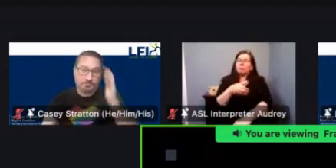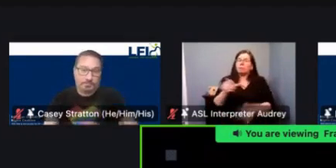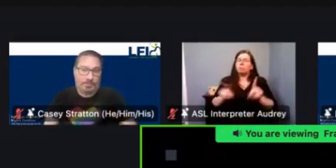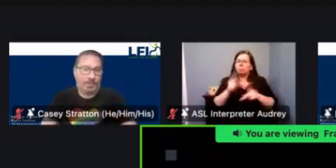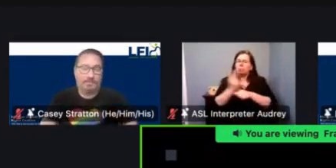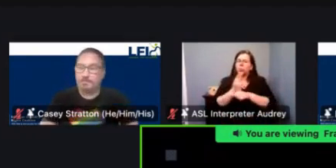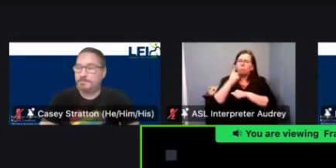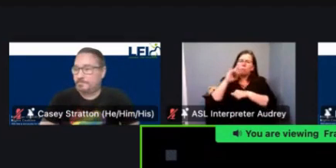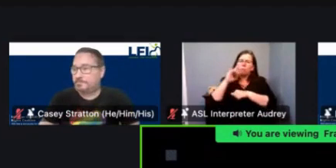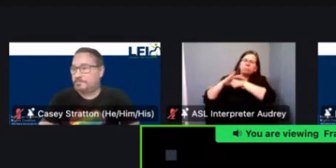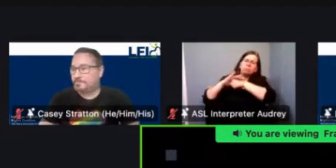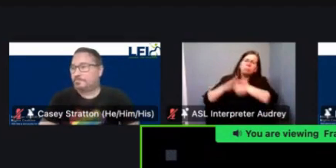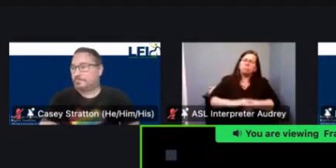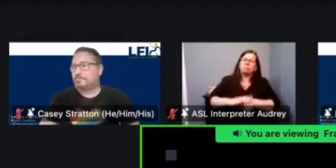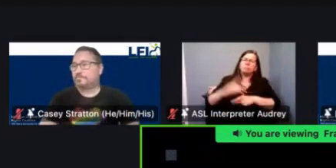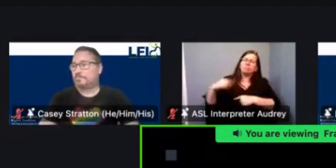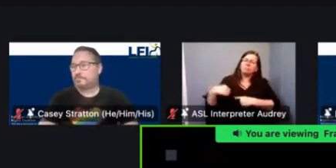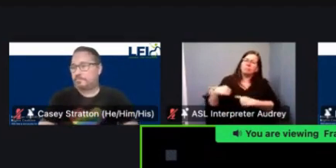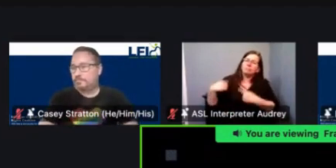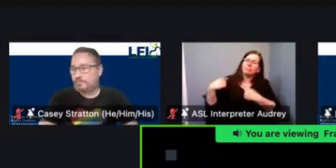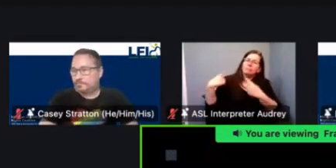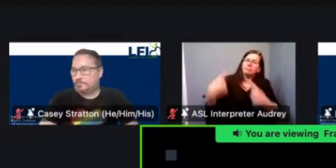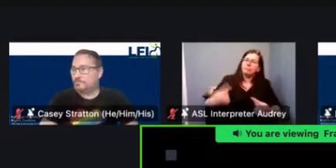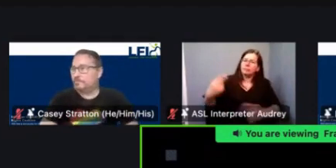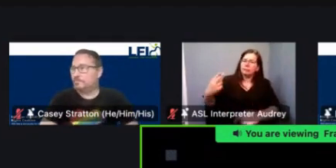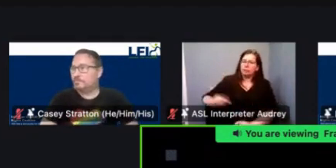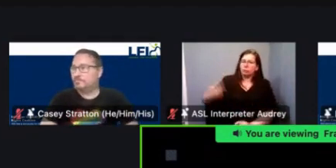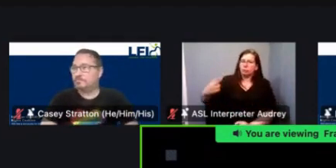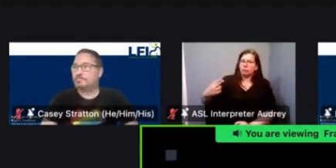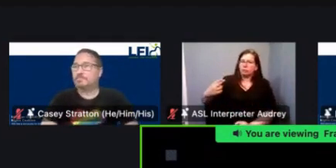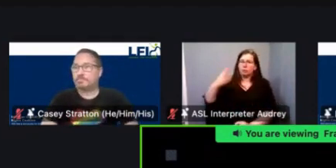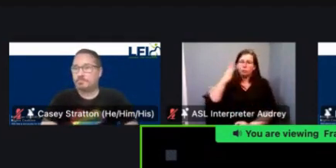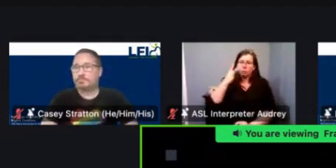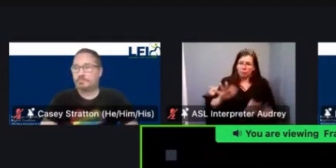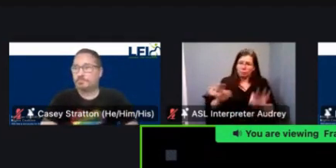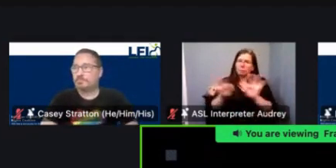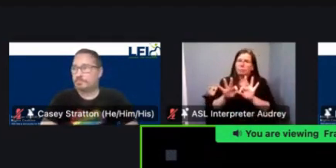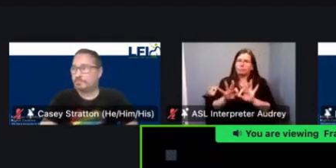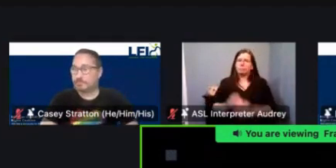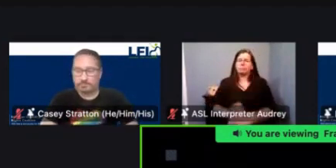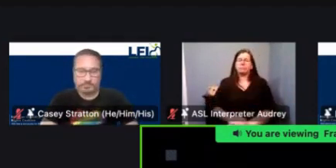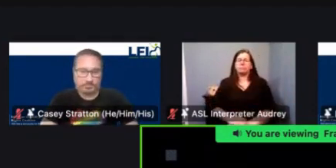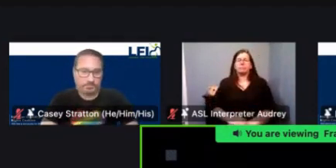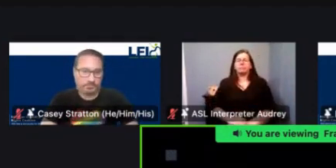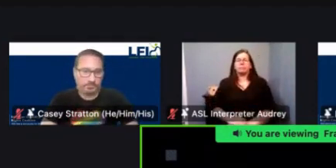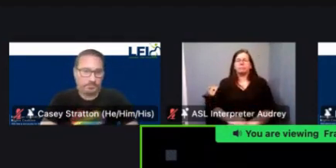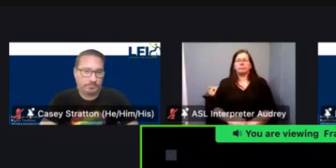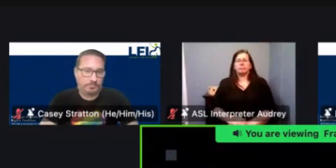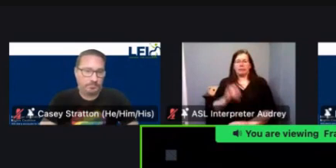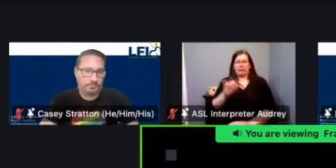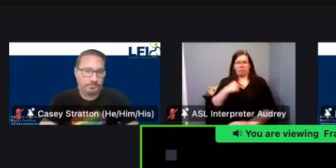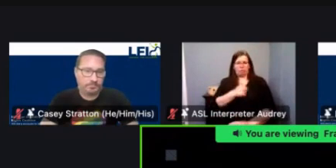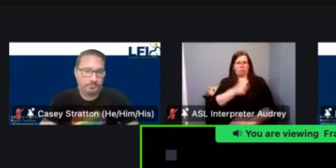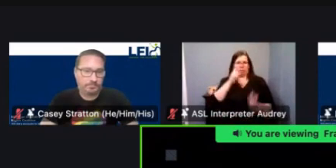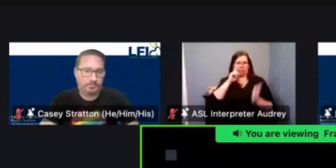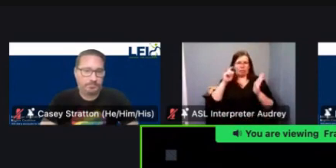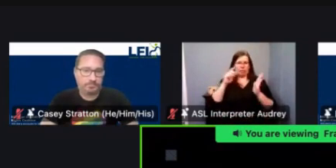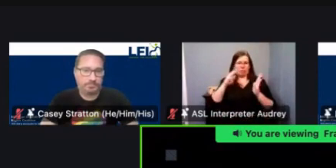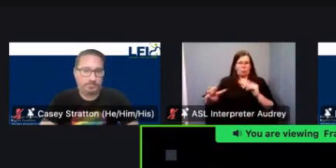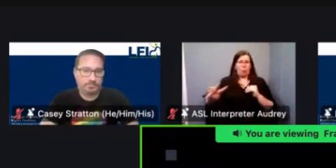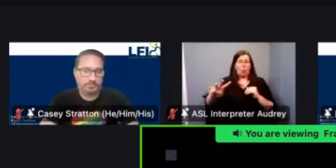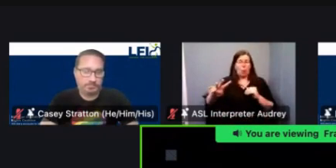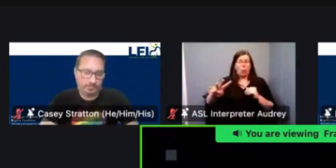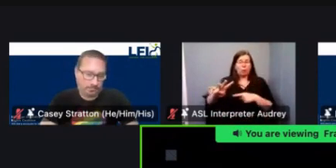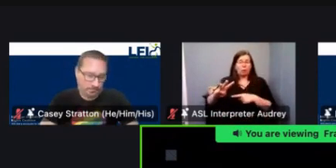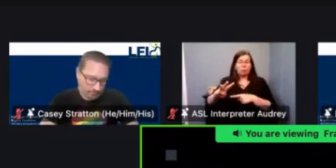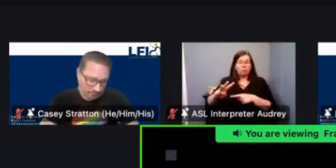empower people throughout history. That's one reason why it matters. And to not acknowledge that there's been